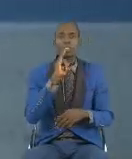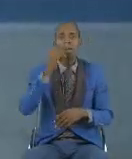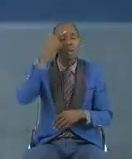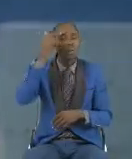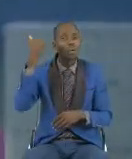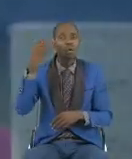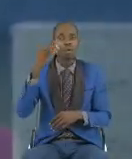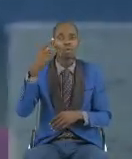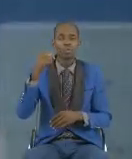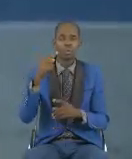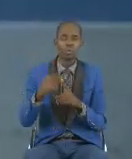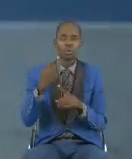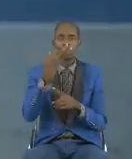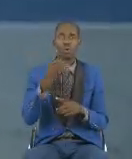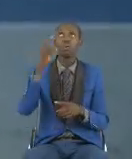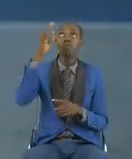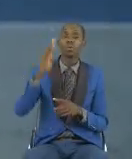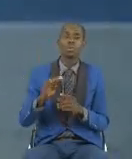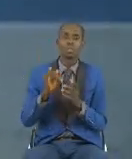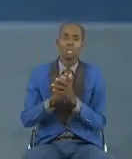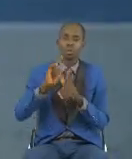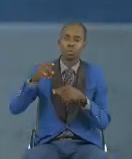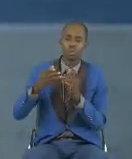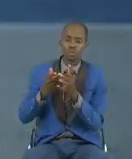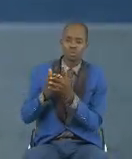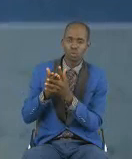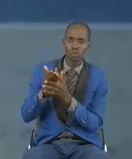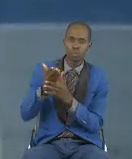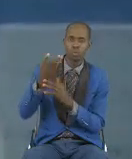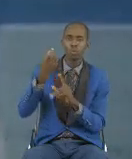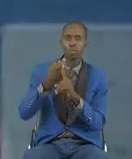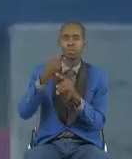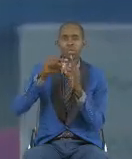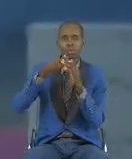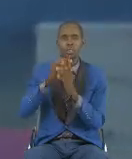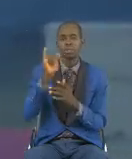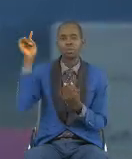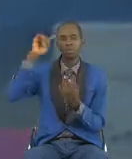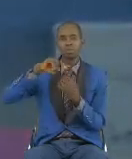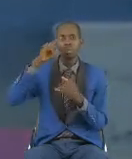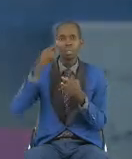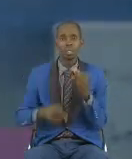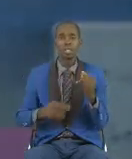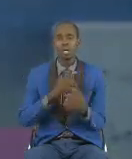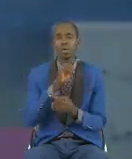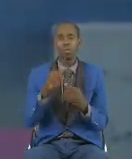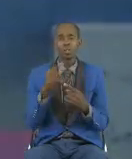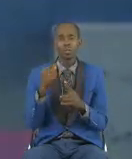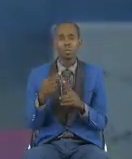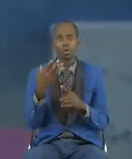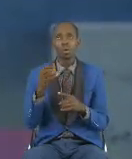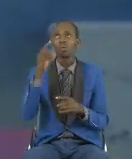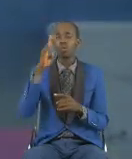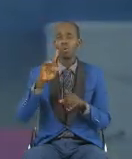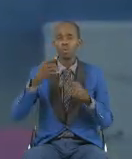word of God that went through from the beginning to the end. And when the word of God goes through in your